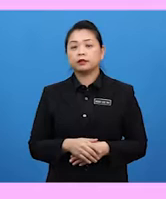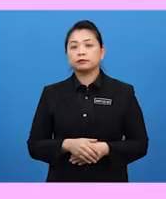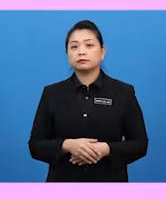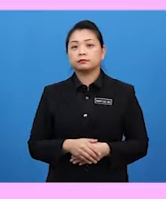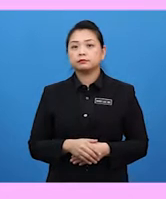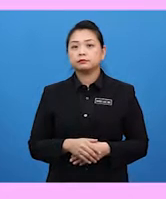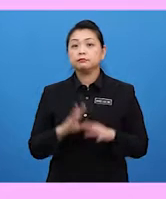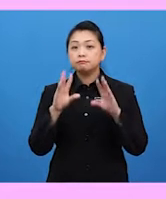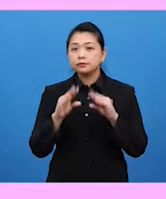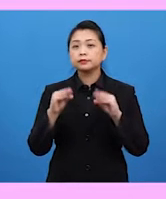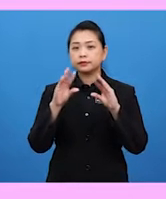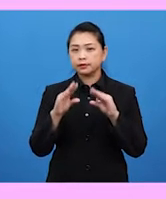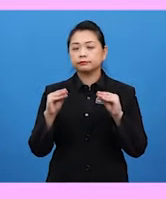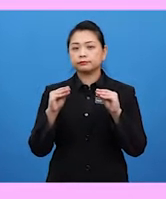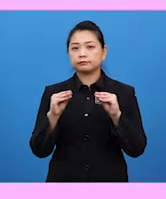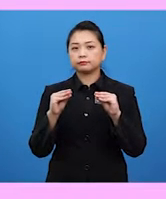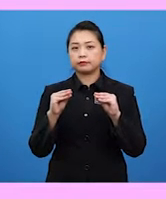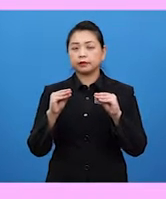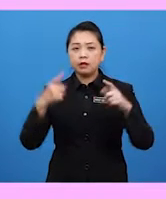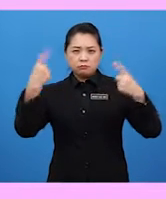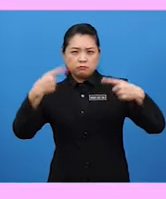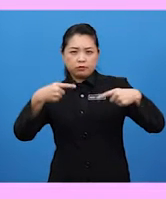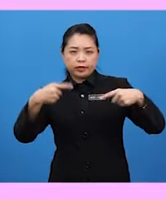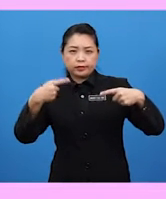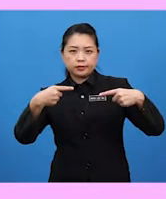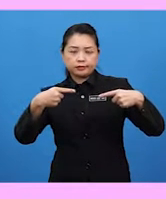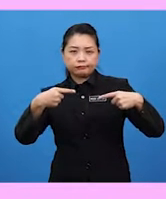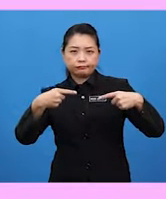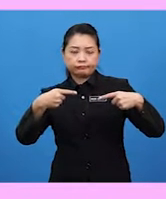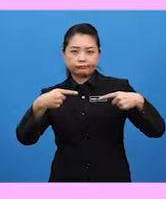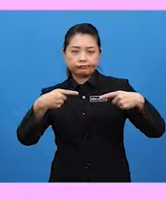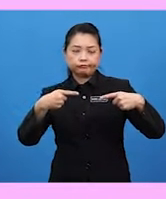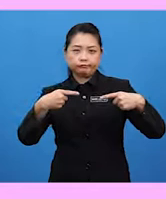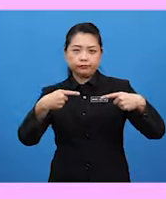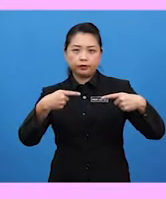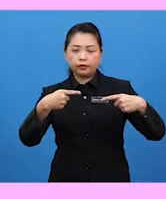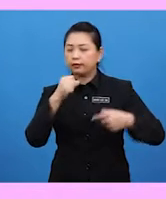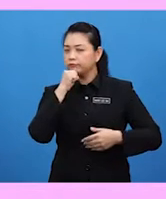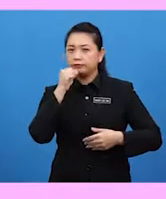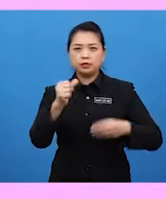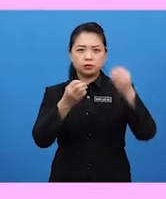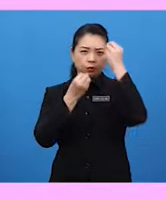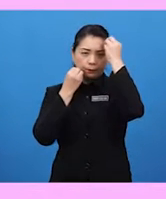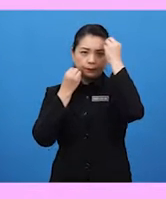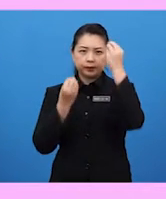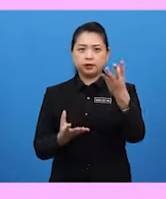mild-mannered, gentle, go against or